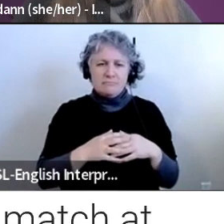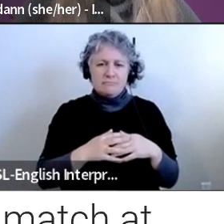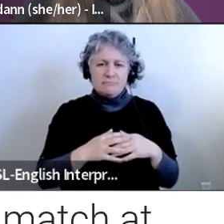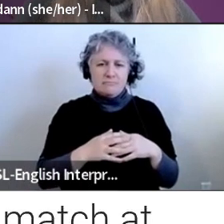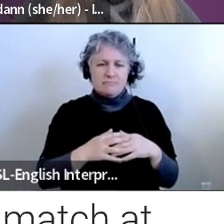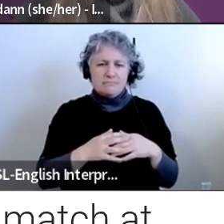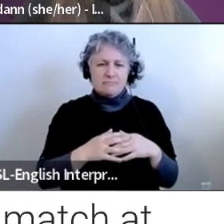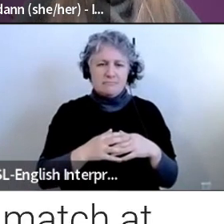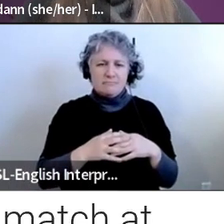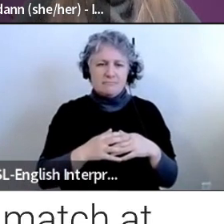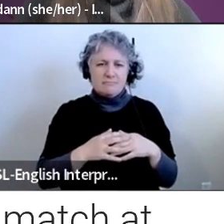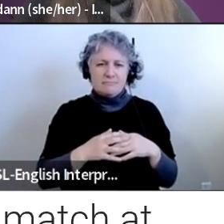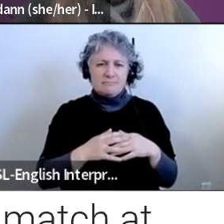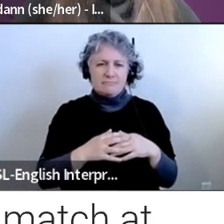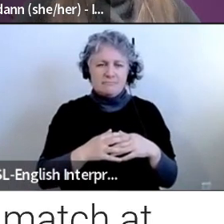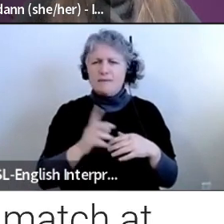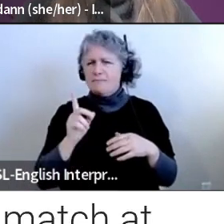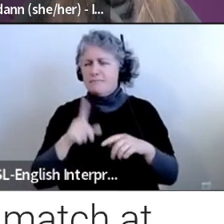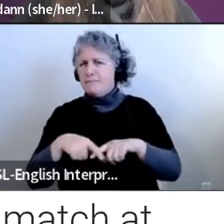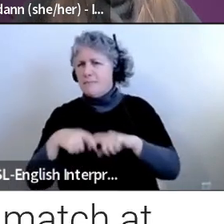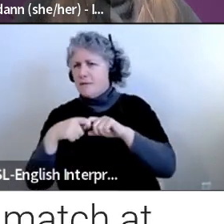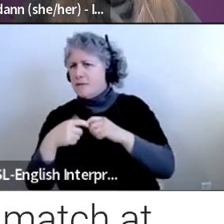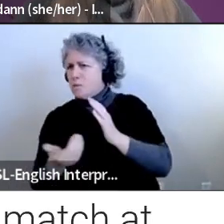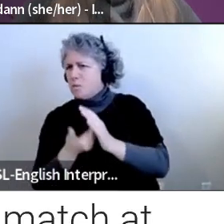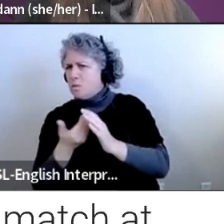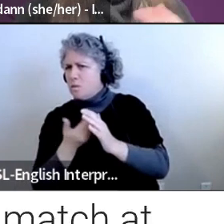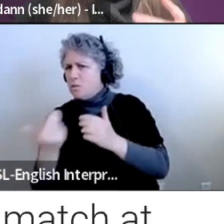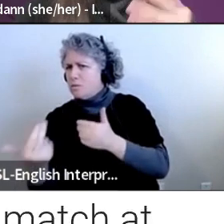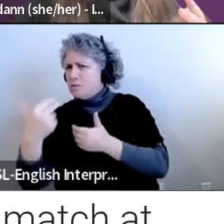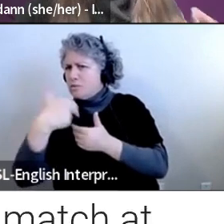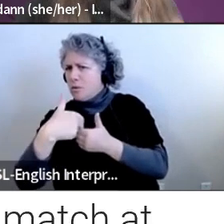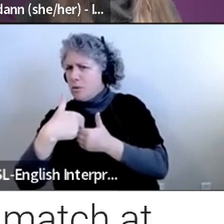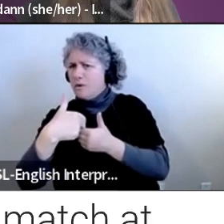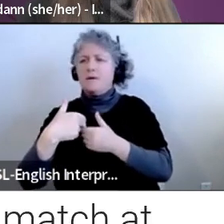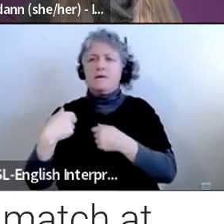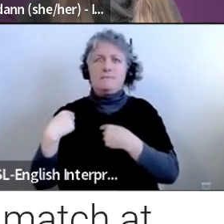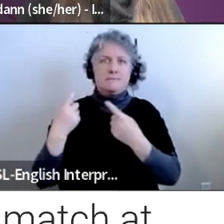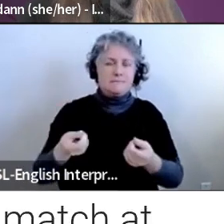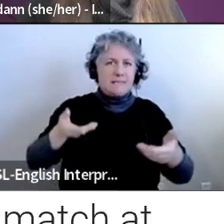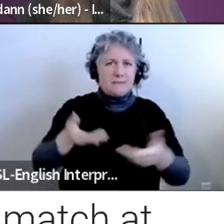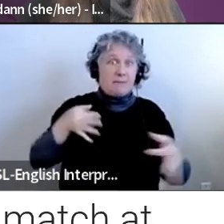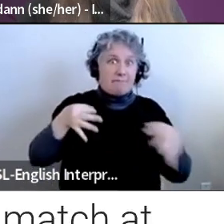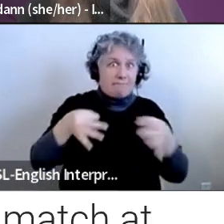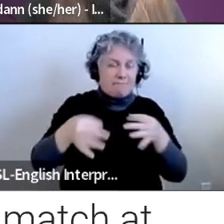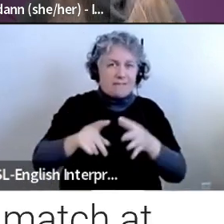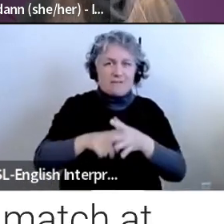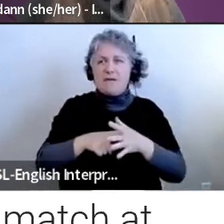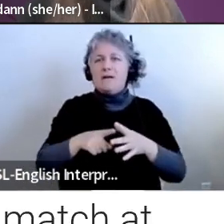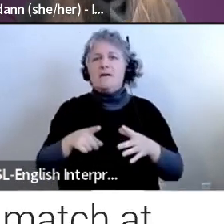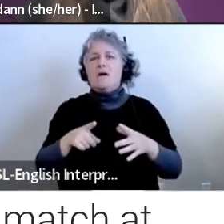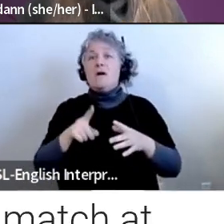I just wanted to quickly pause. I know some people have joined us and throughout the intro here. So we are just